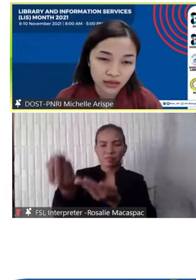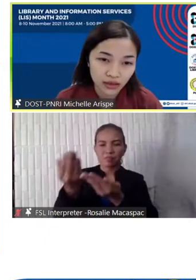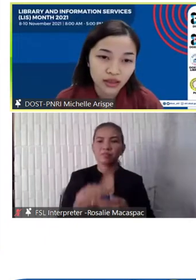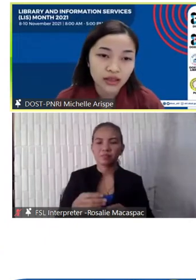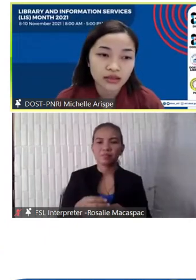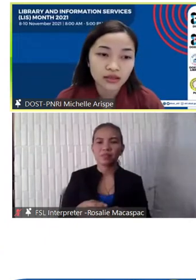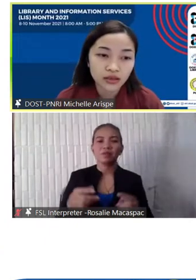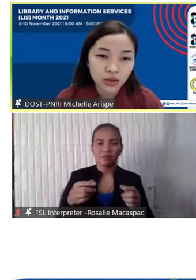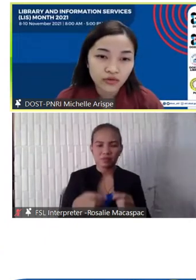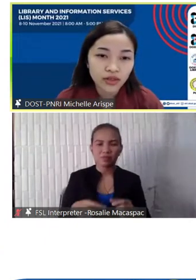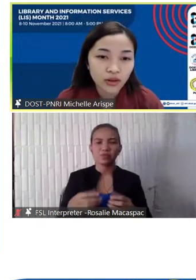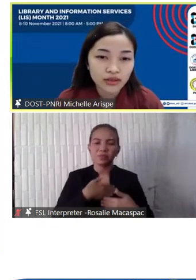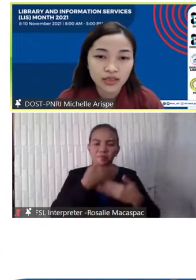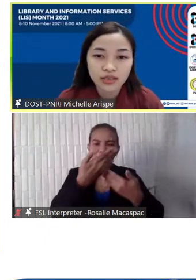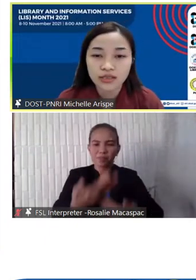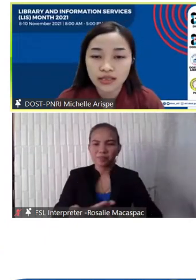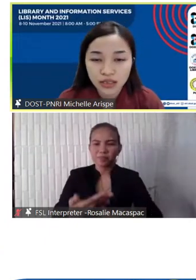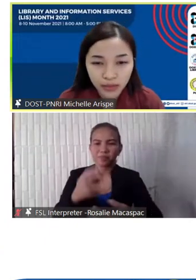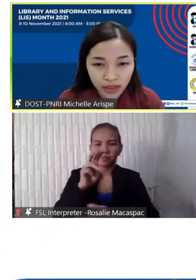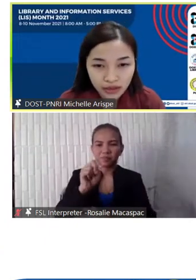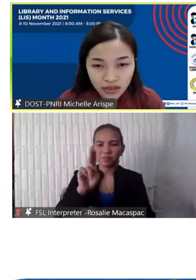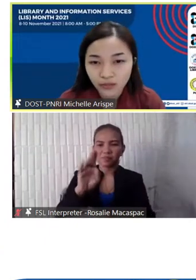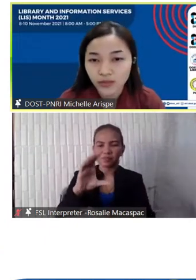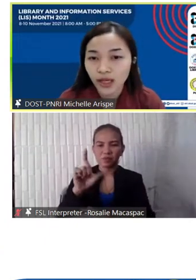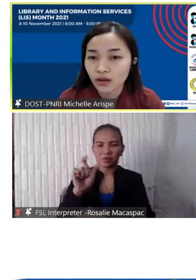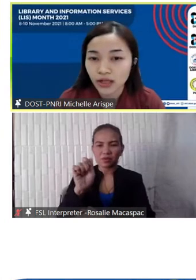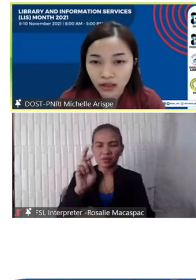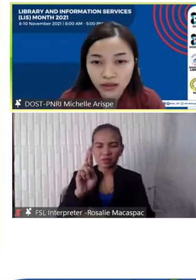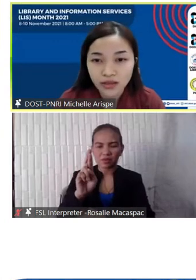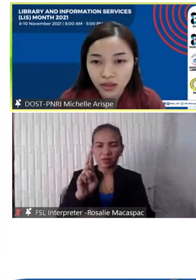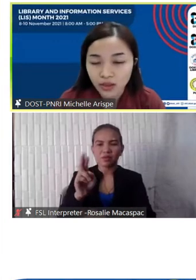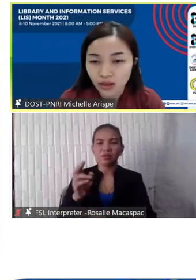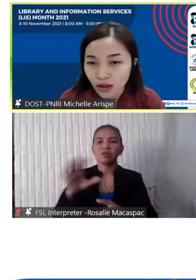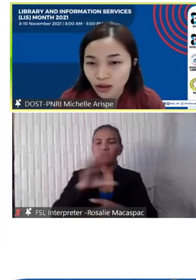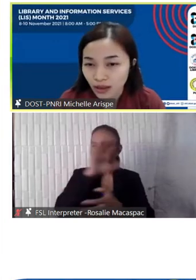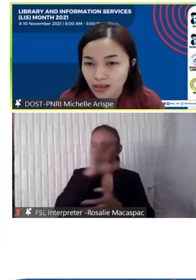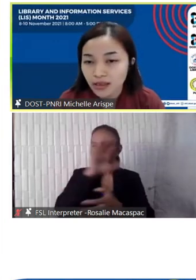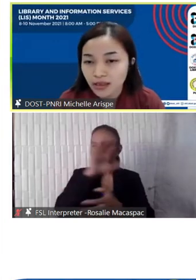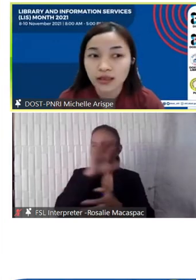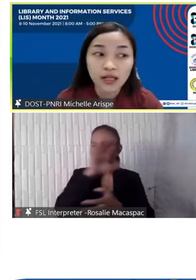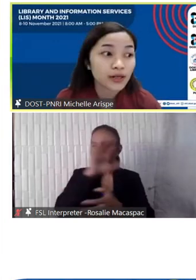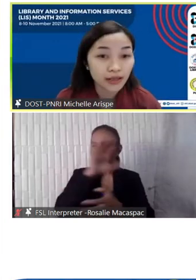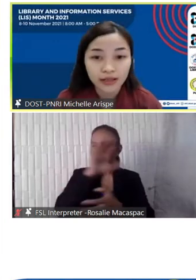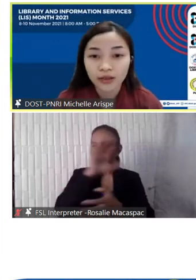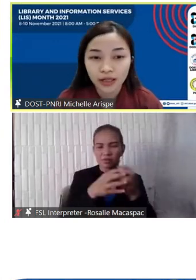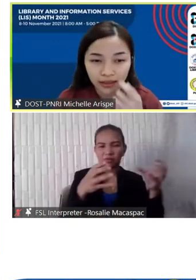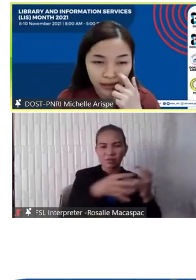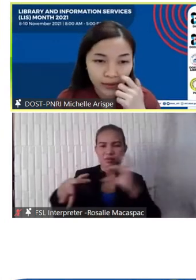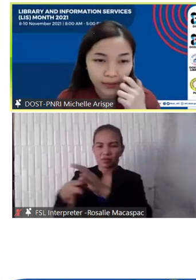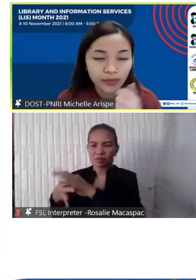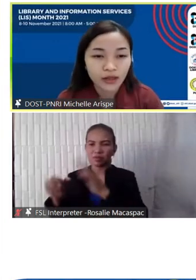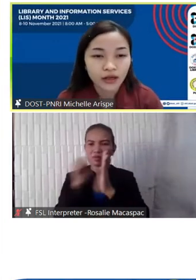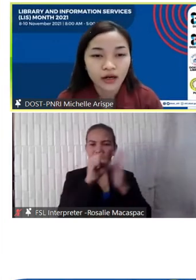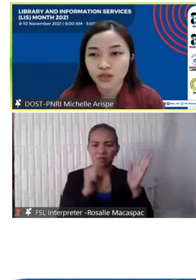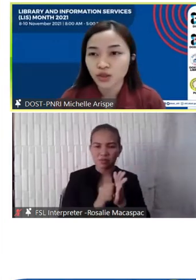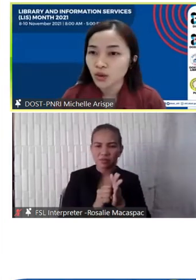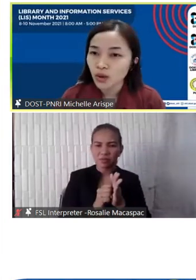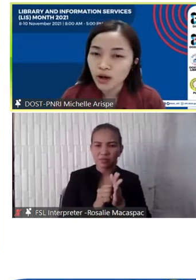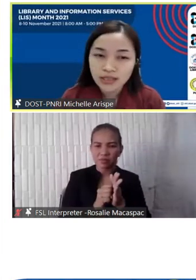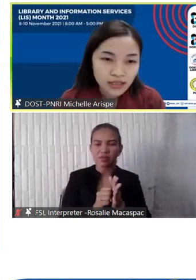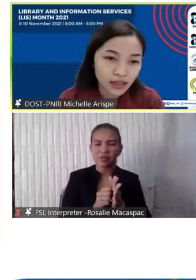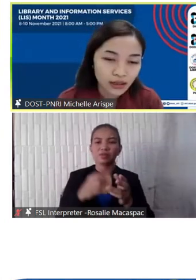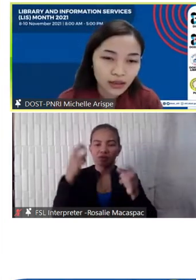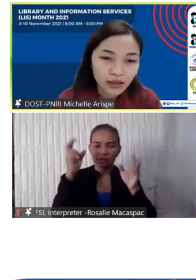nuclear S&T that cover all these disciplines and related subject areas na nabanggit ko kanina.